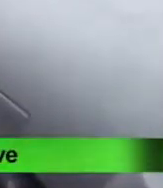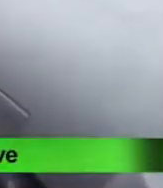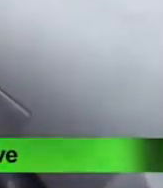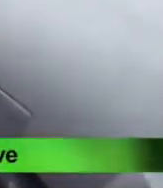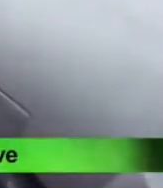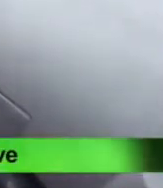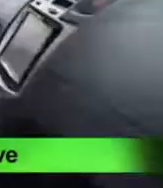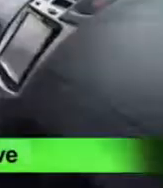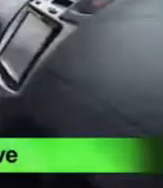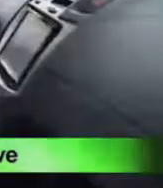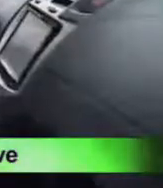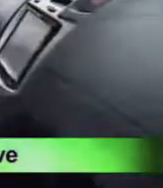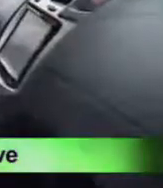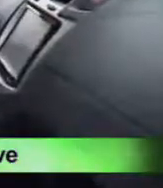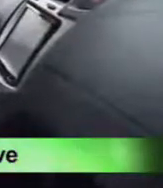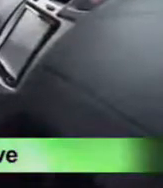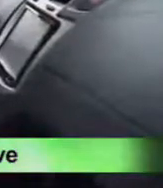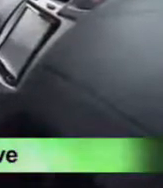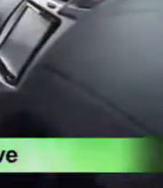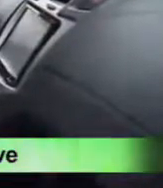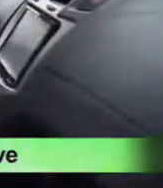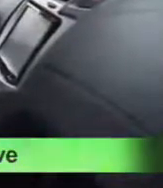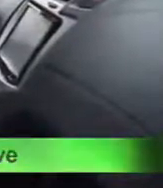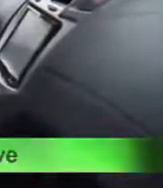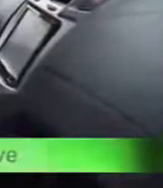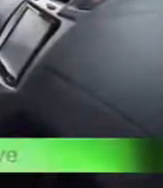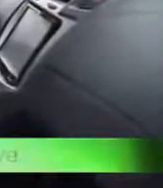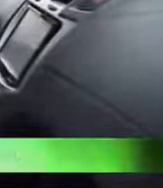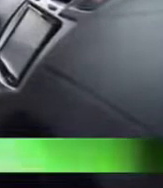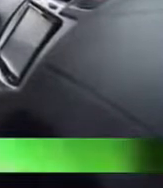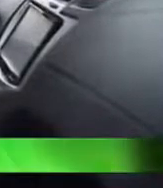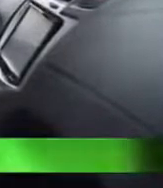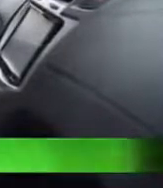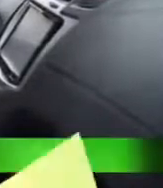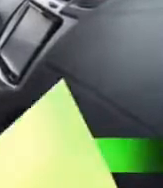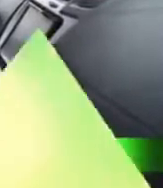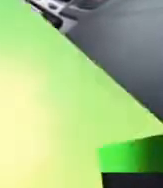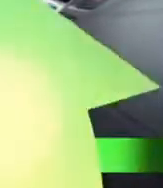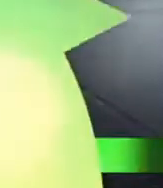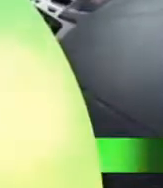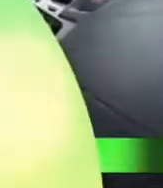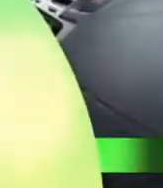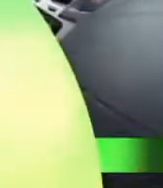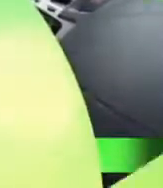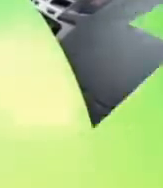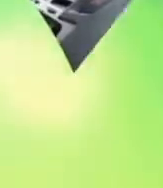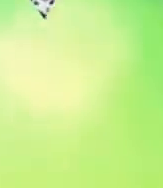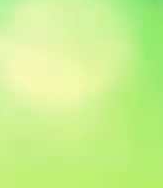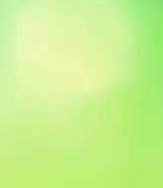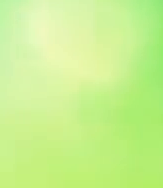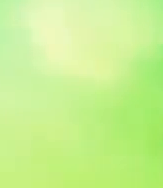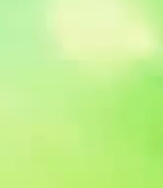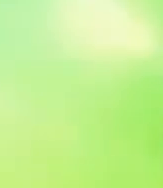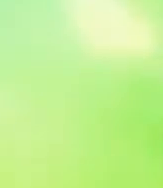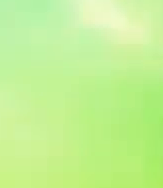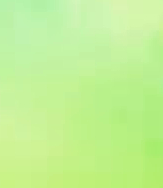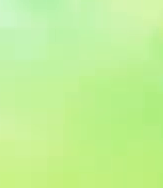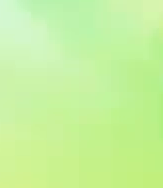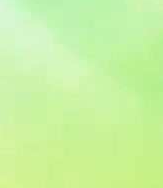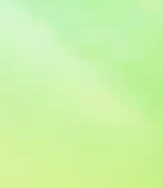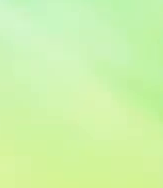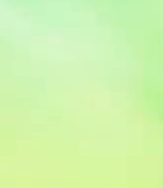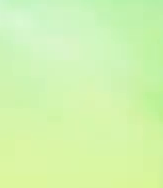coins. Please focus on the road as you drive. Stop road crashes now. Stay